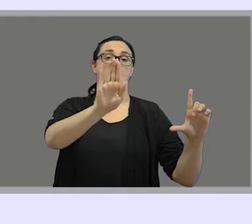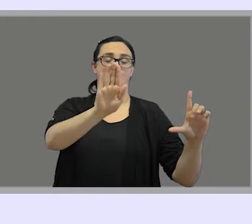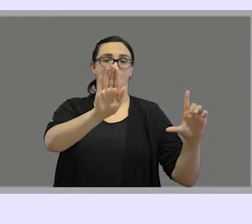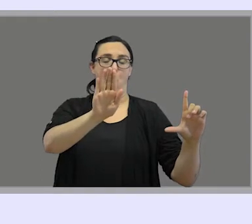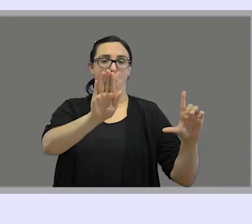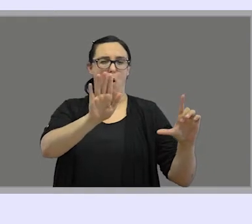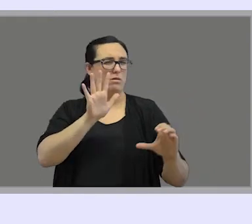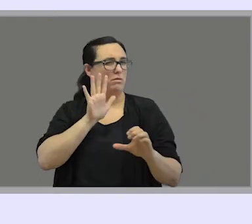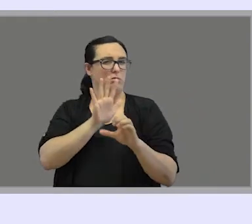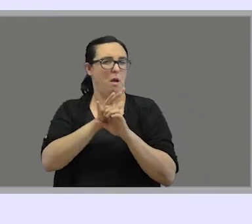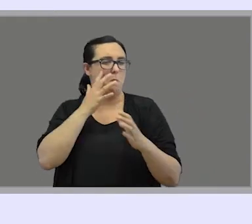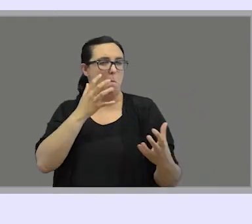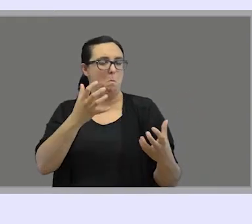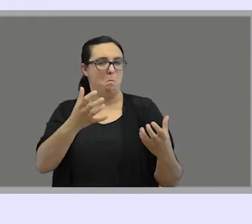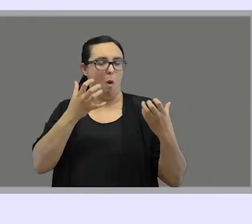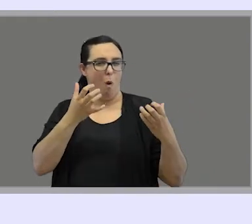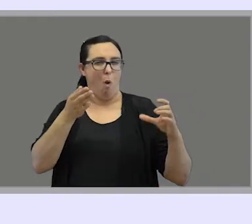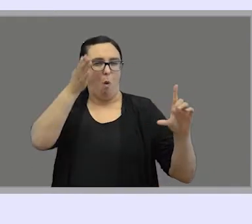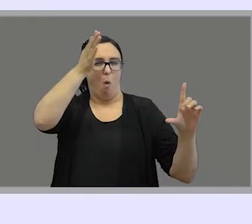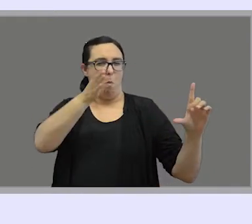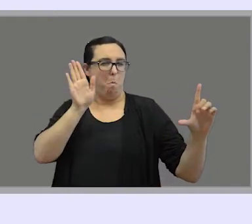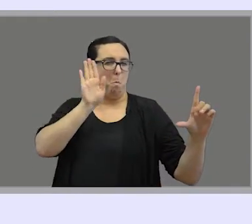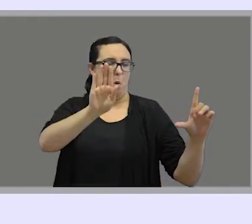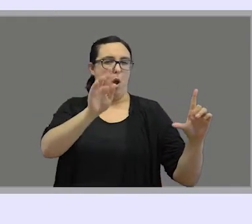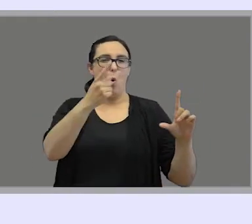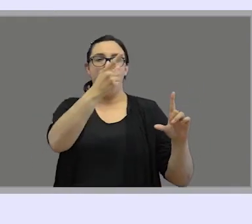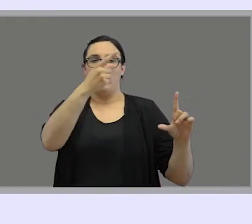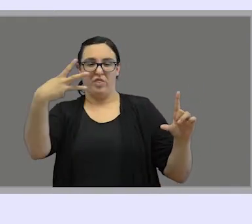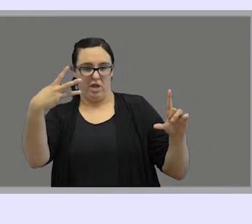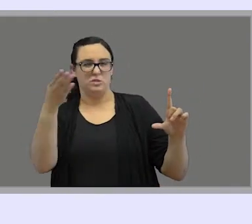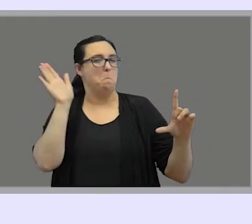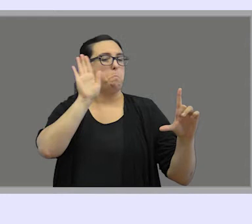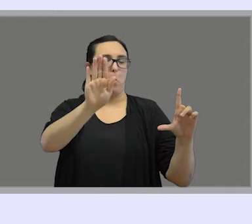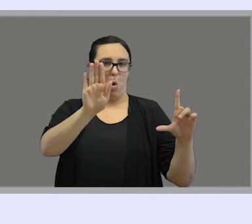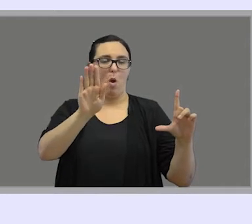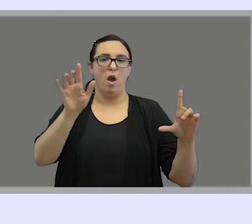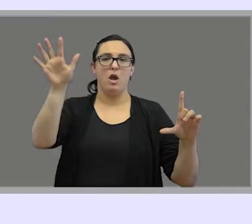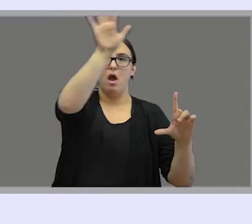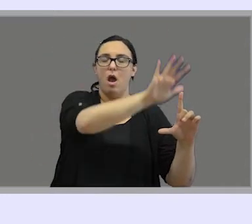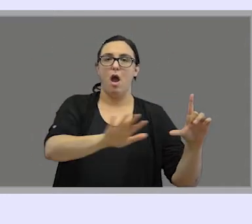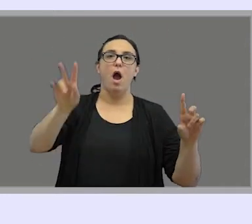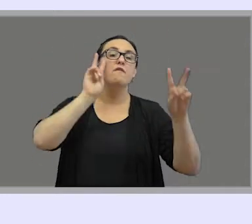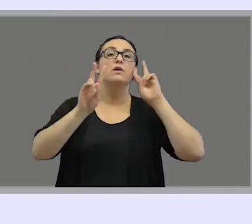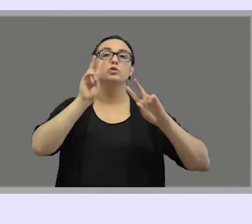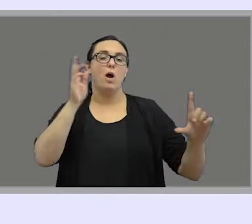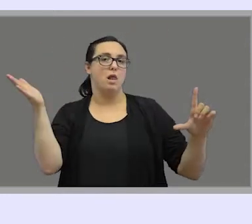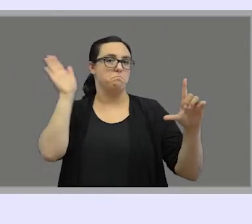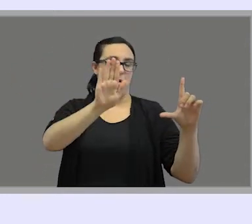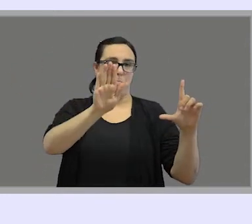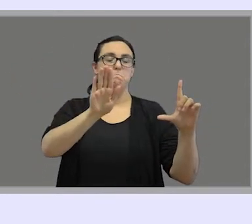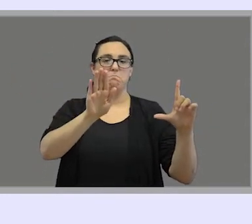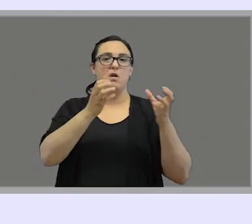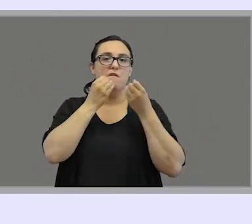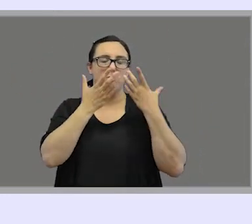interpreter's box blocks a big part, nearly a third, of the